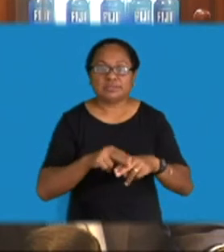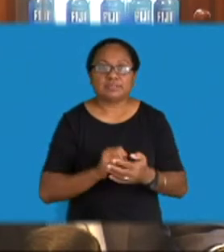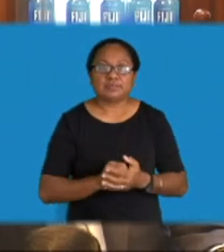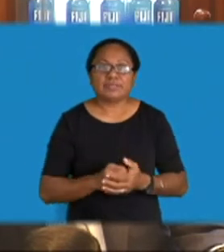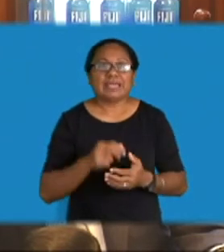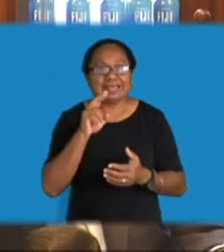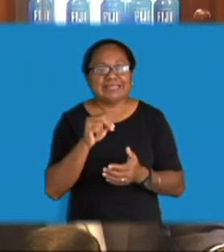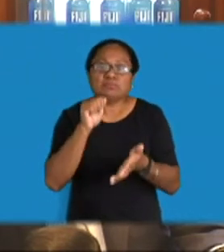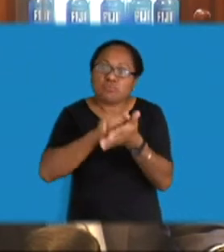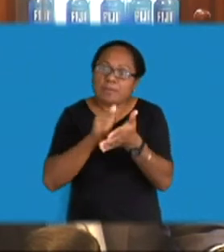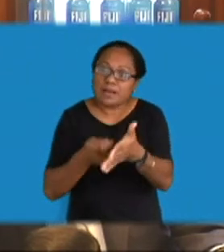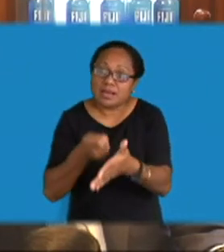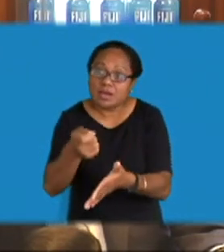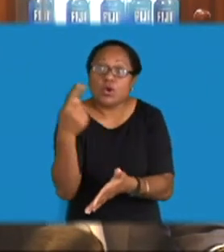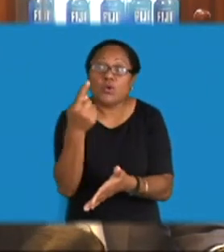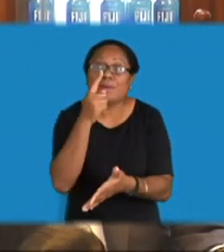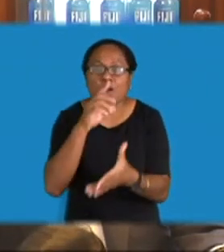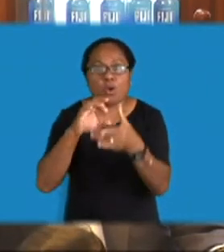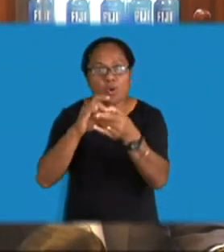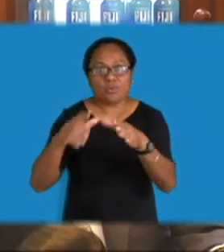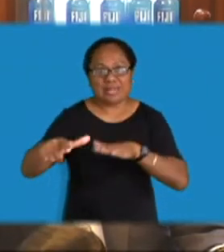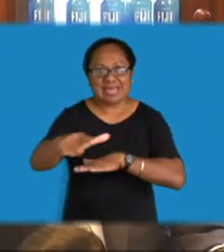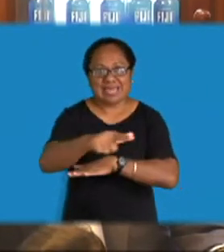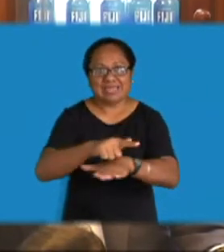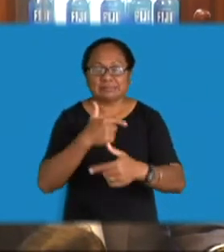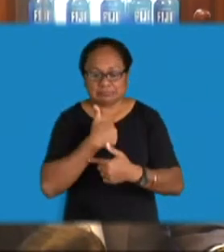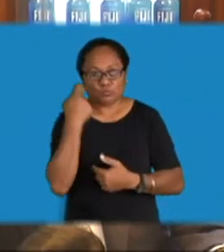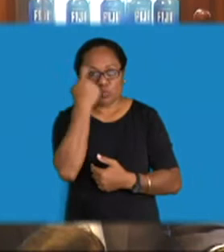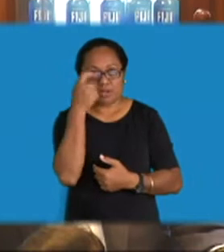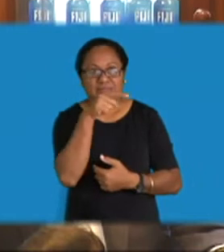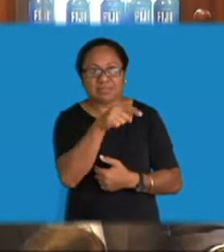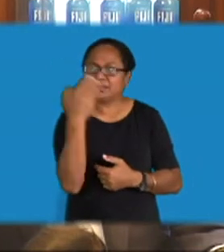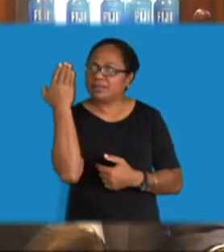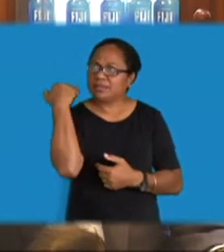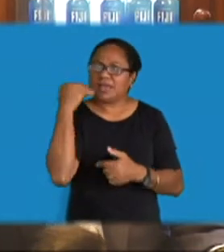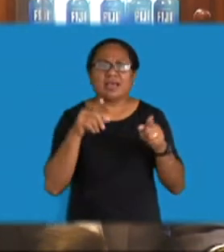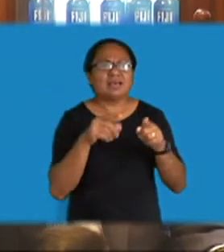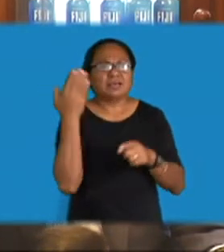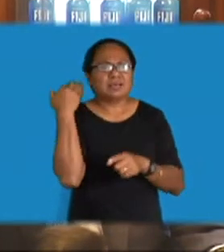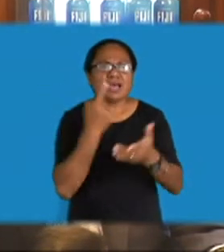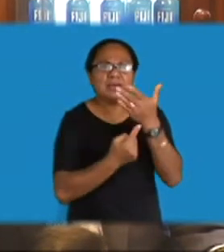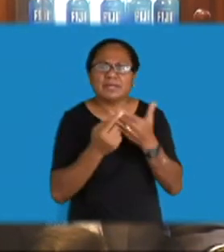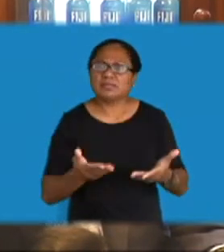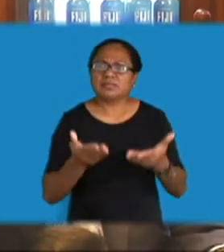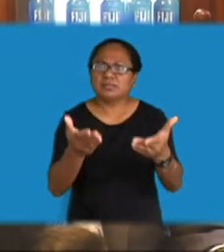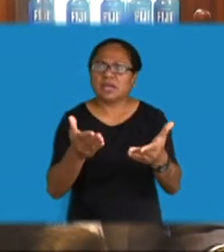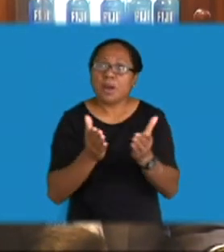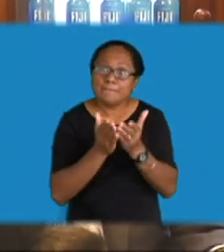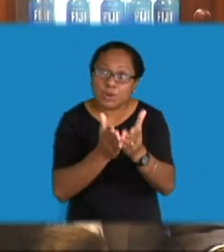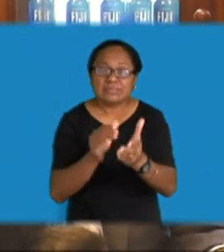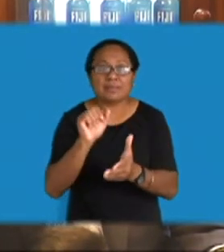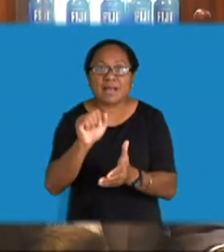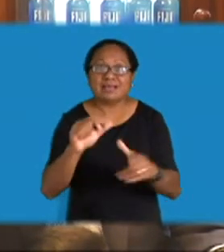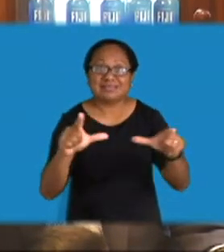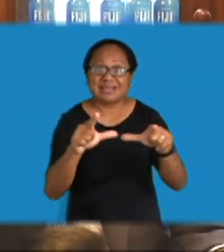proper compensation to landowners is still also an area of concern. Recent practices like the granting of boating and bus licenses for